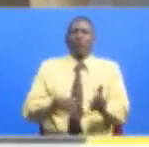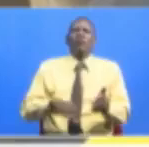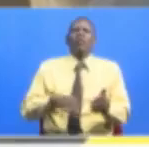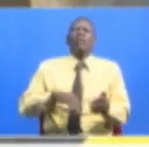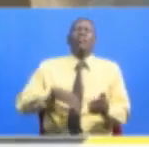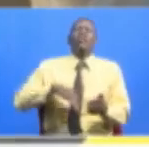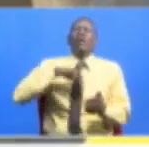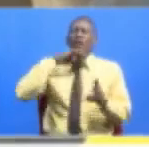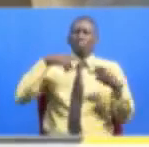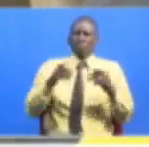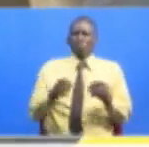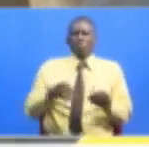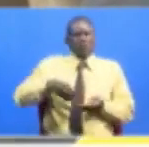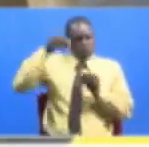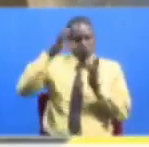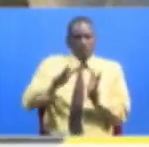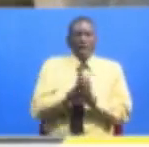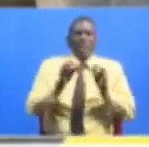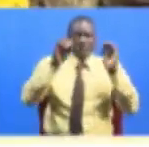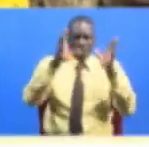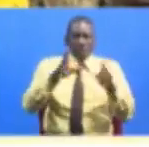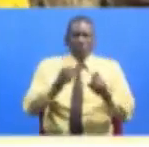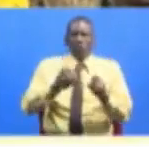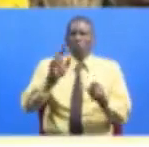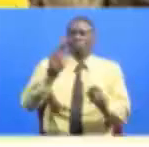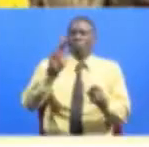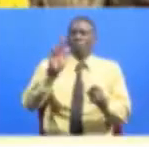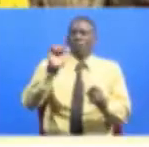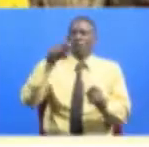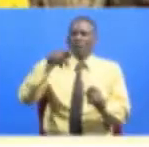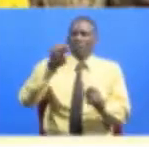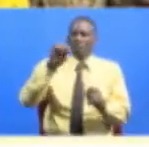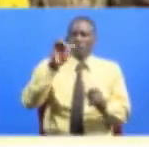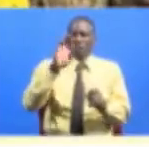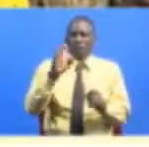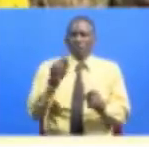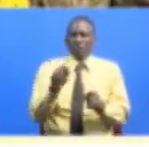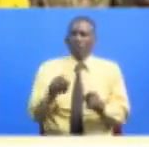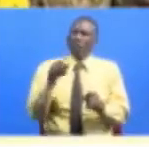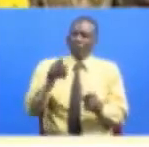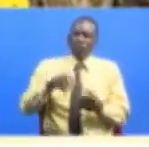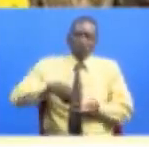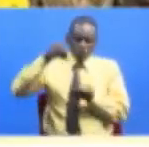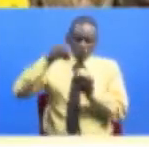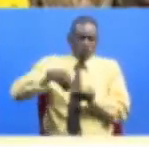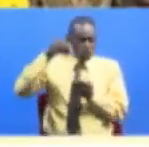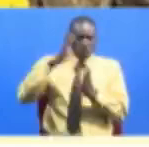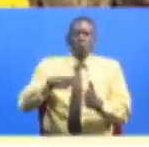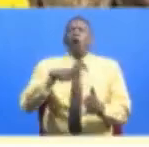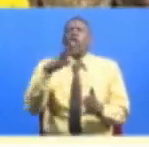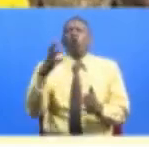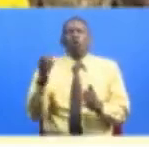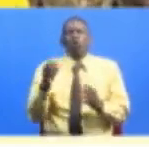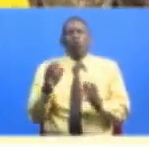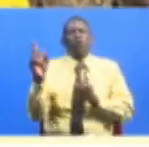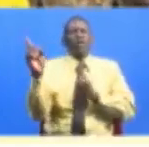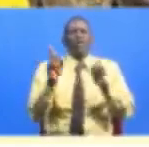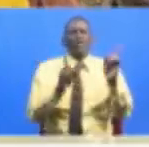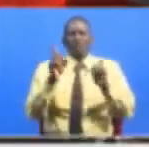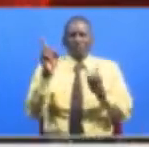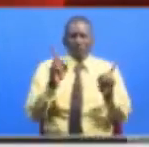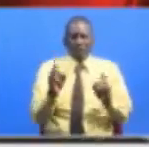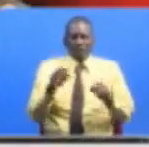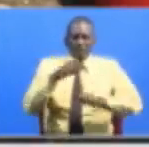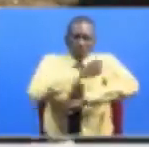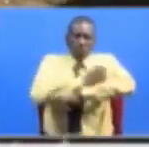a teacher from Kapsabet Boys High School. Watoto walikuwa naenda on a geographical trip, but unfortunately, kifika kwa hii